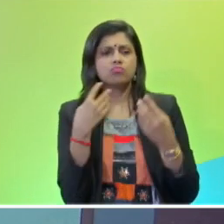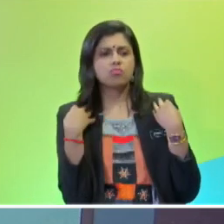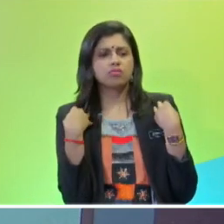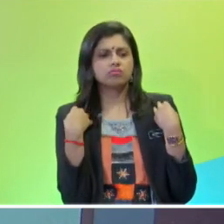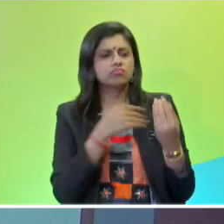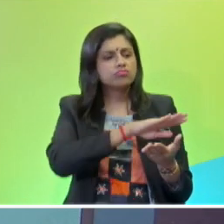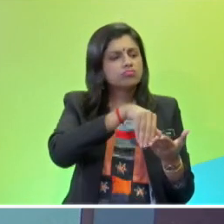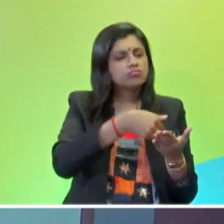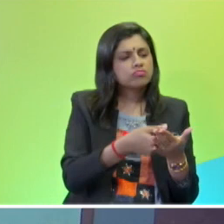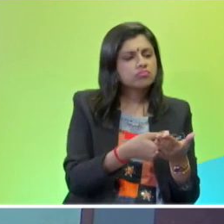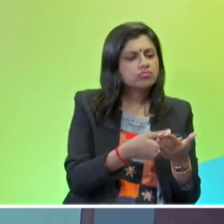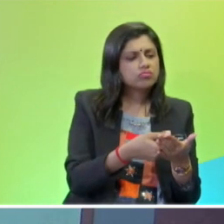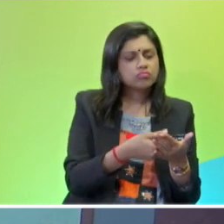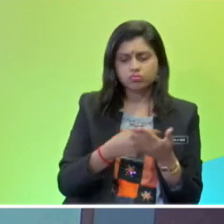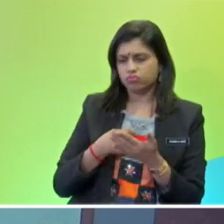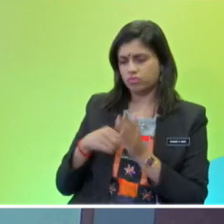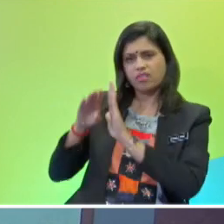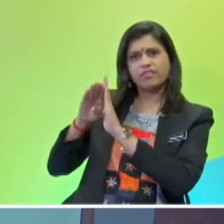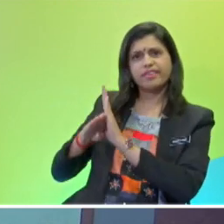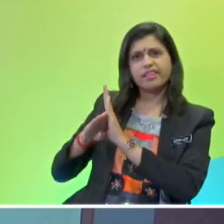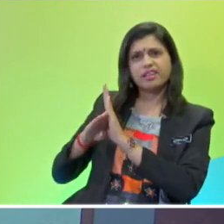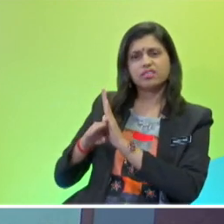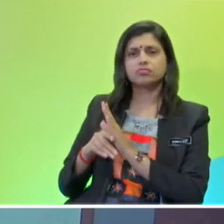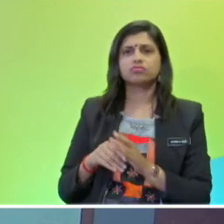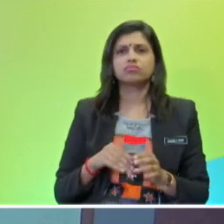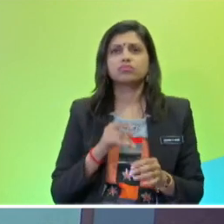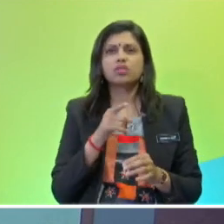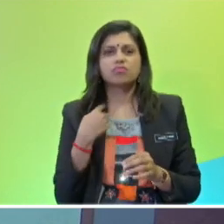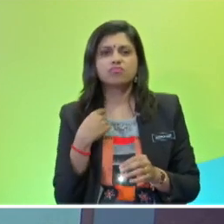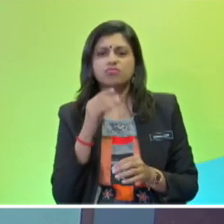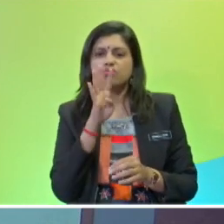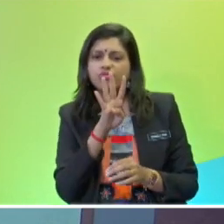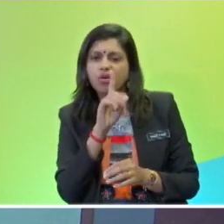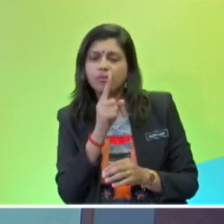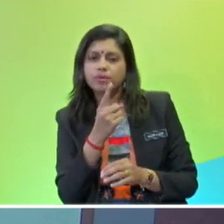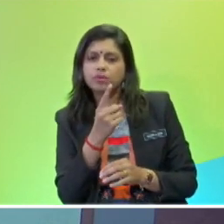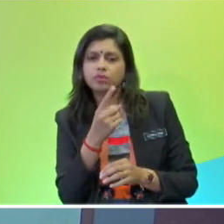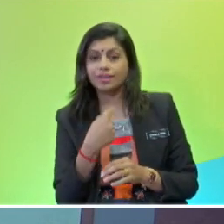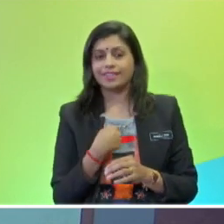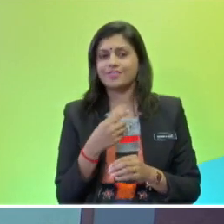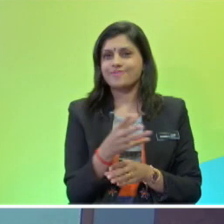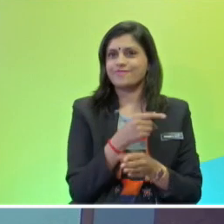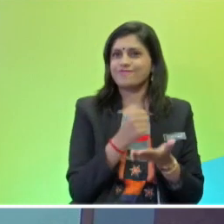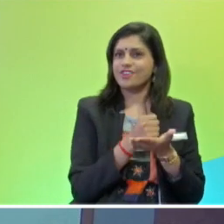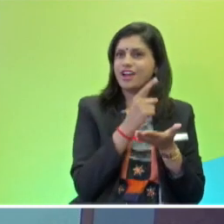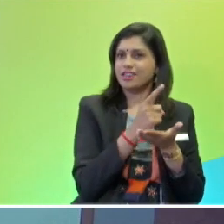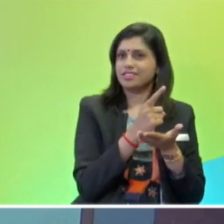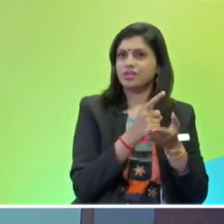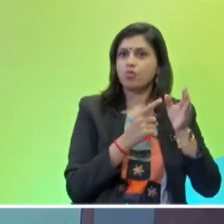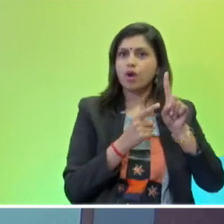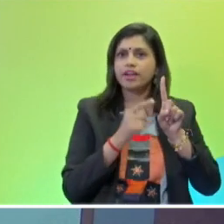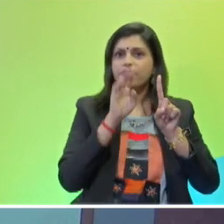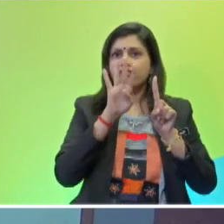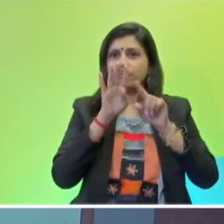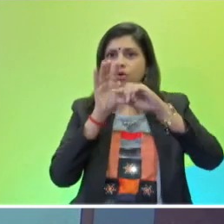the? Yeah, it That's looks like only- only 4/6, but here I That have is one whole, right? Yeah. So we have